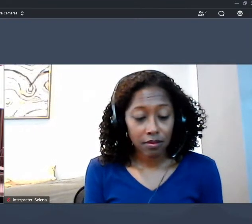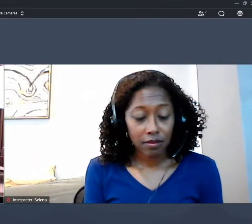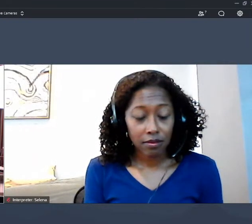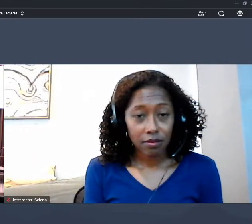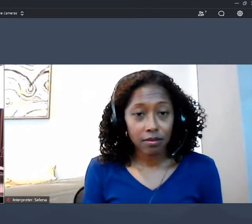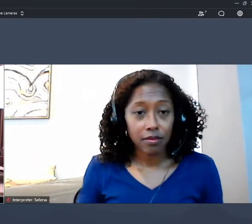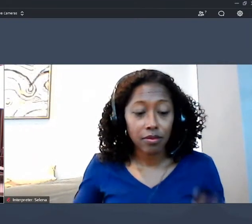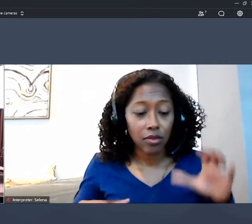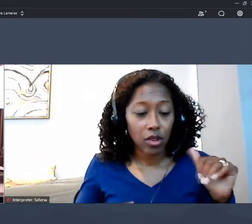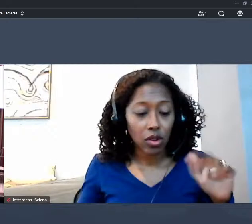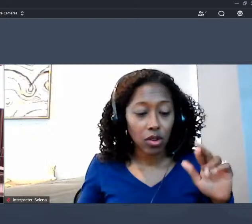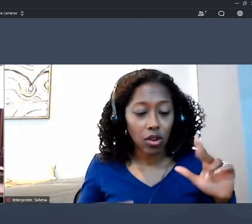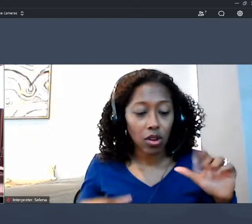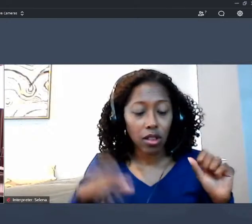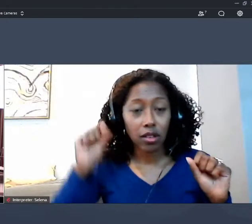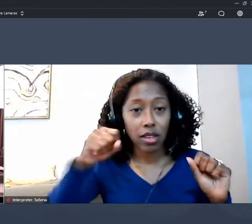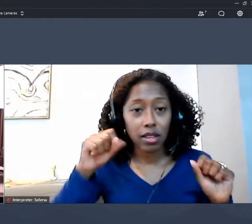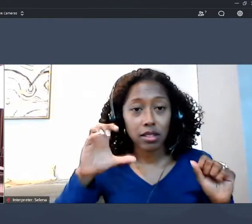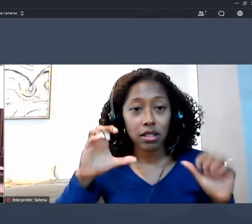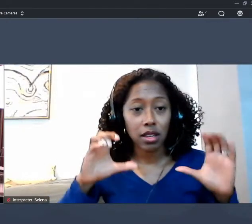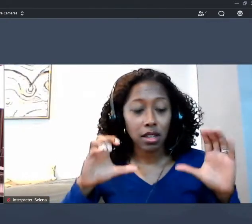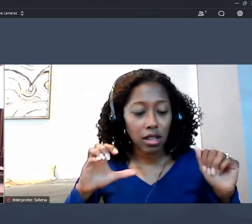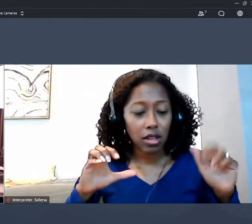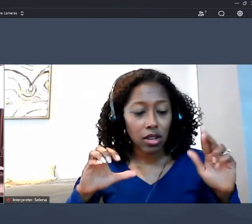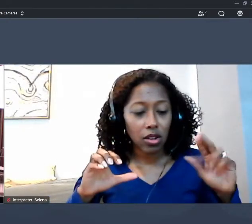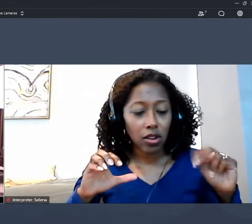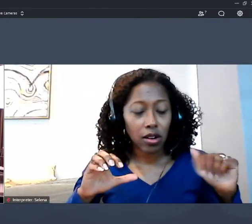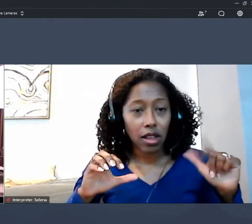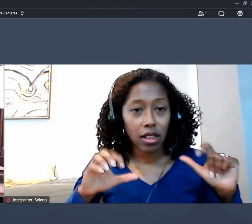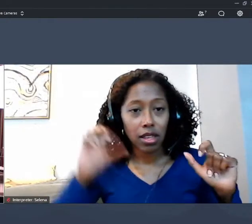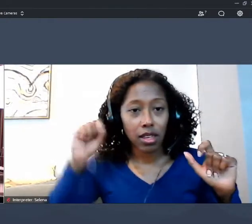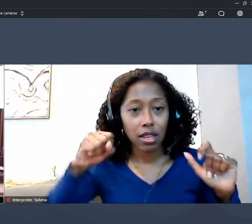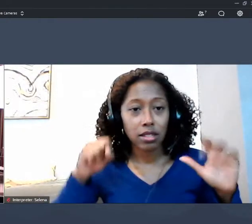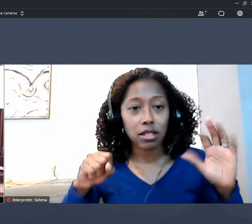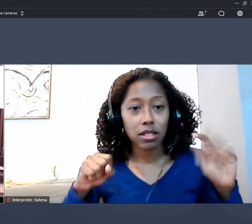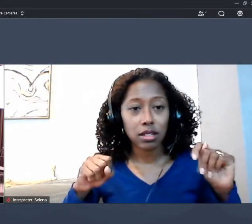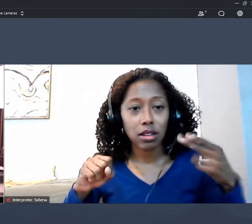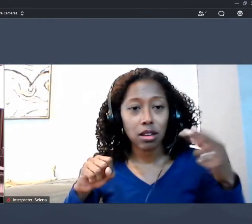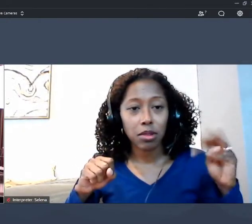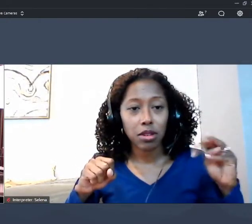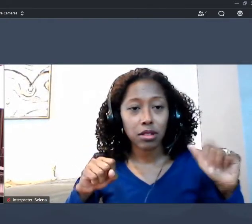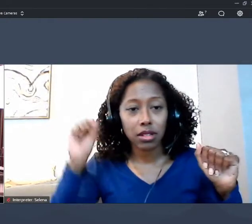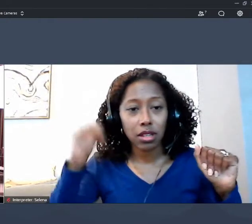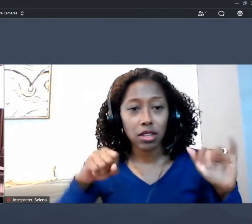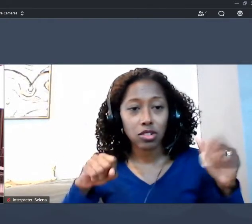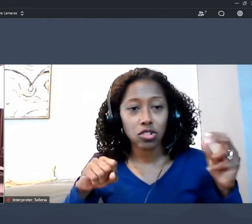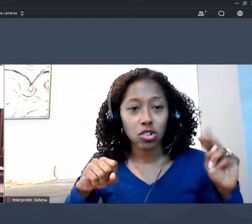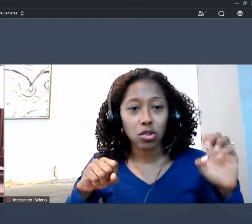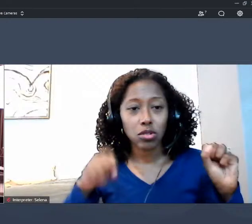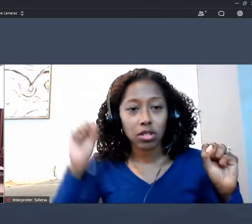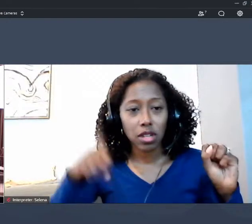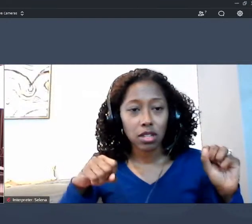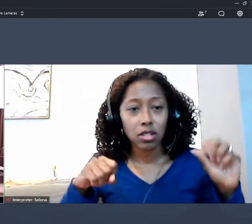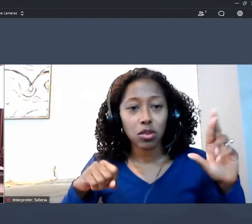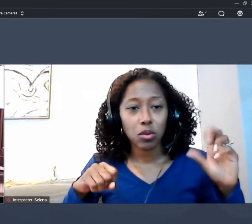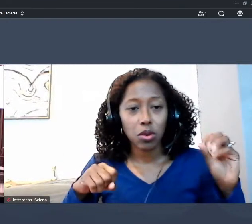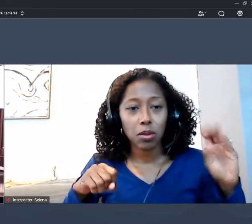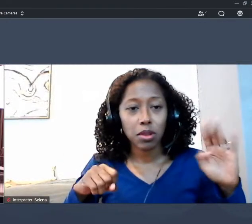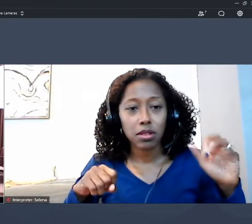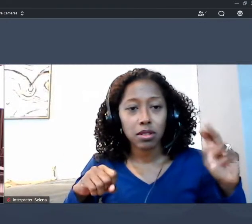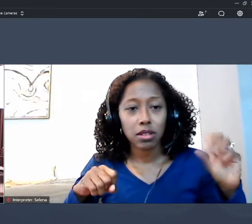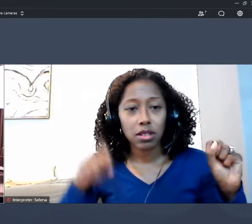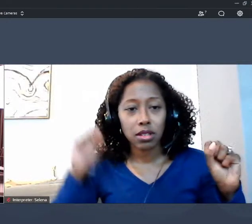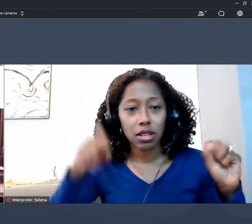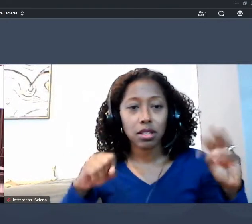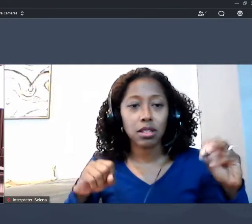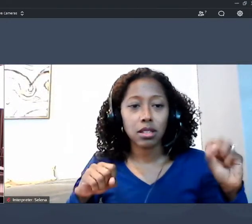Carlisle, yes. Canali, yes. Easter Thomas, yes. Jones, yes. Logan, yes. Robinson, yes. Smiley,